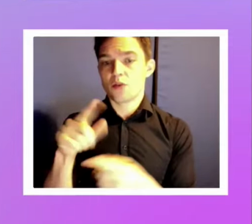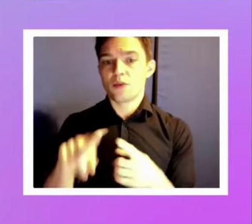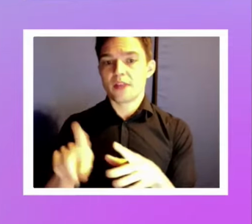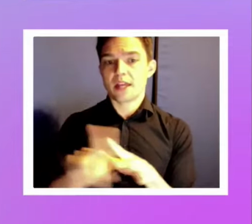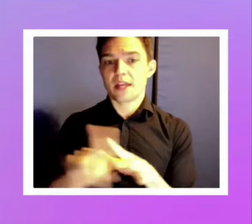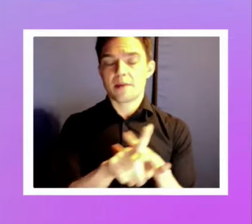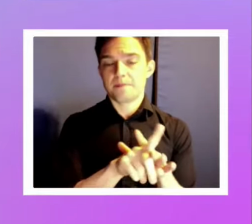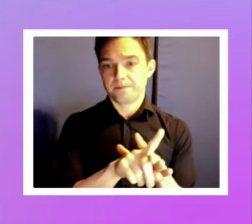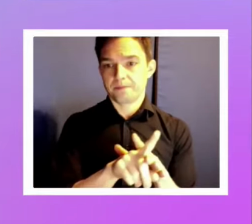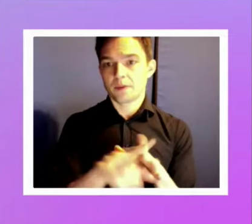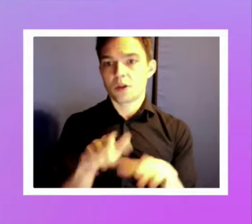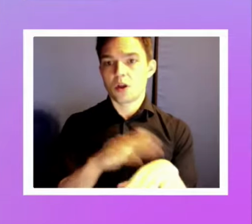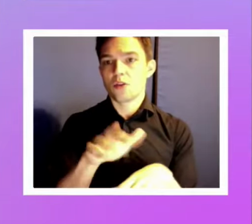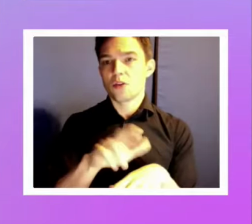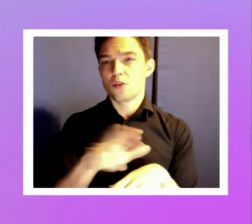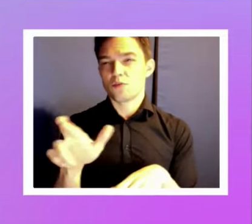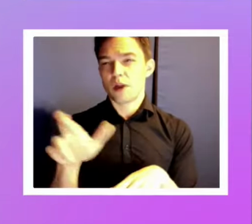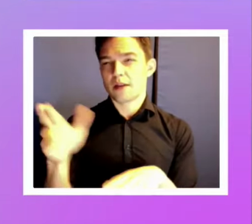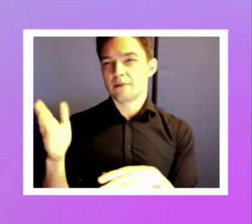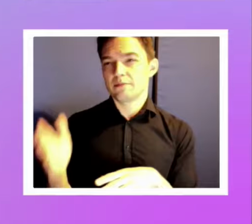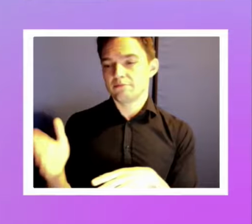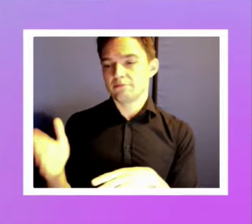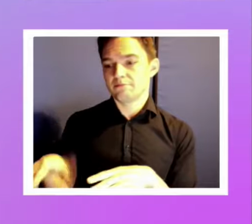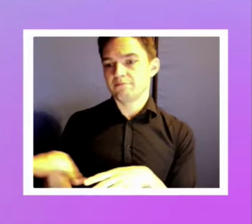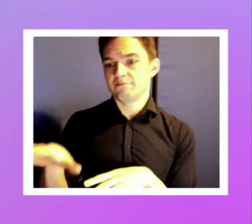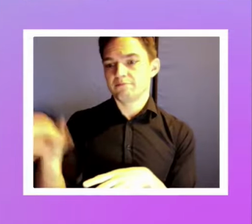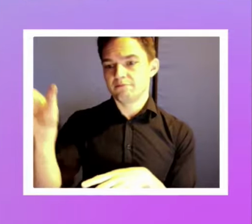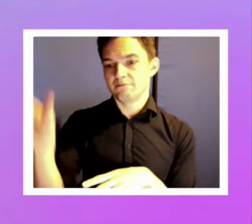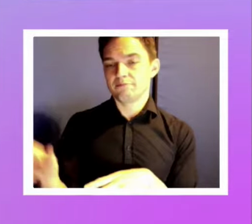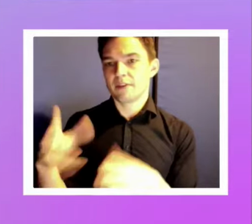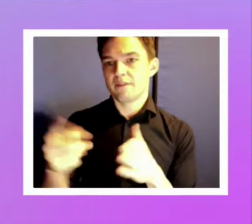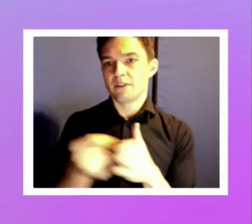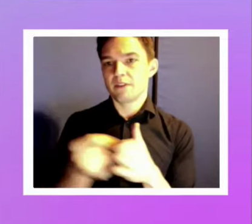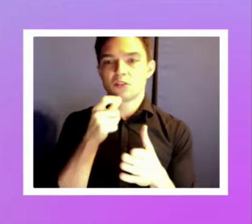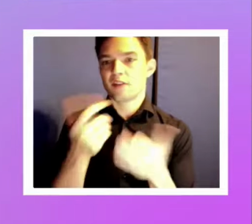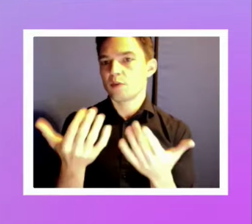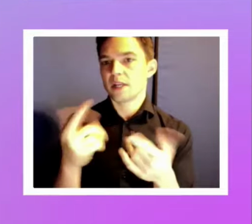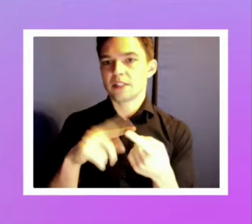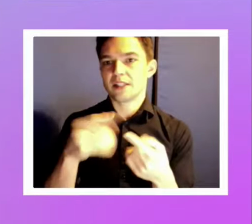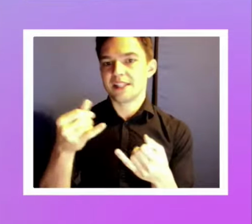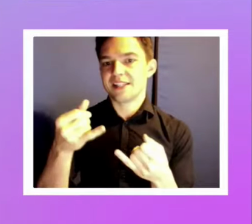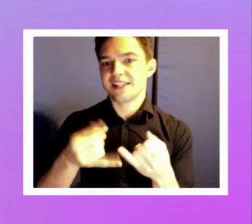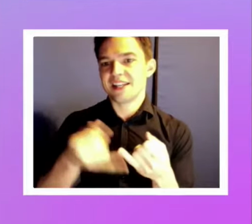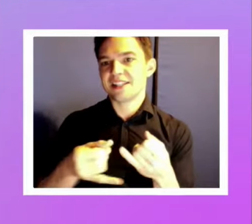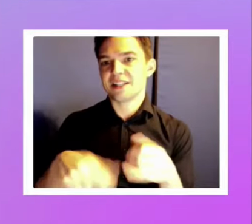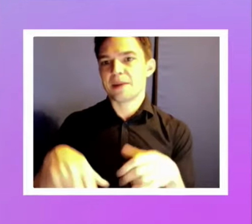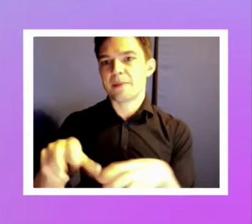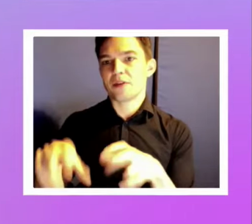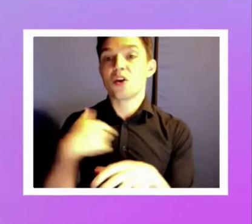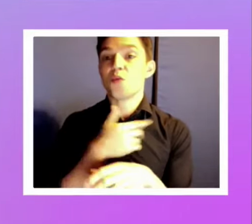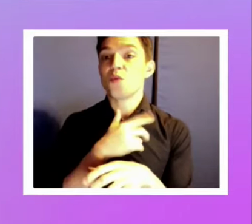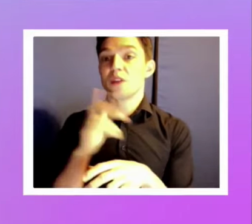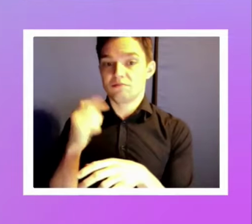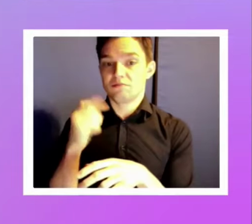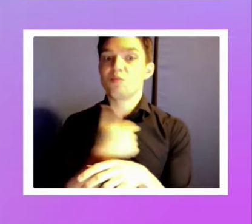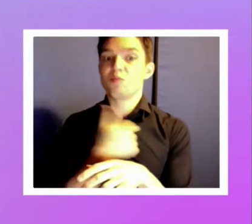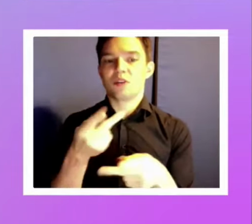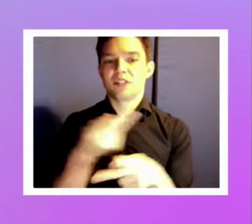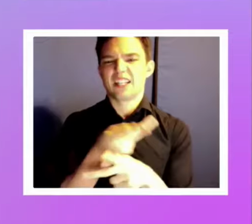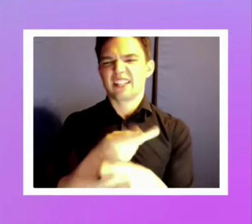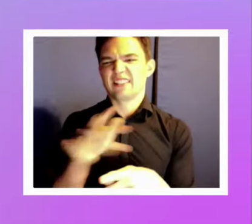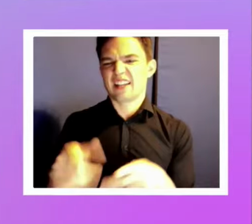on the right-hand side of this video. No need to wait until the end to post them. We can post them throughout the session. And with